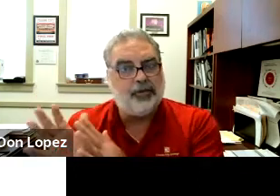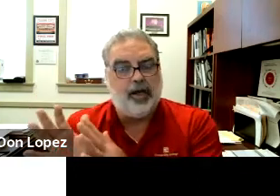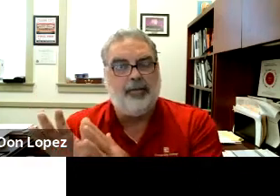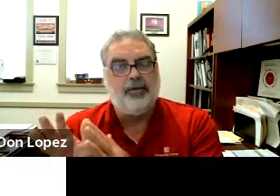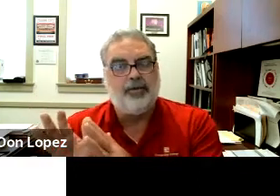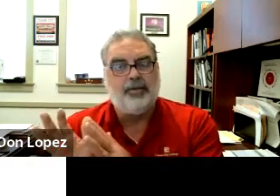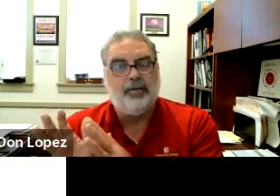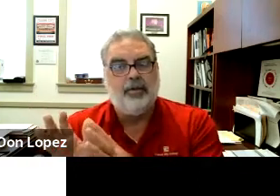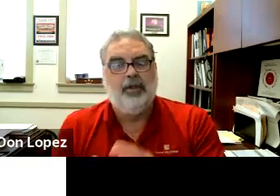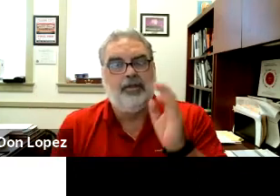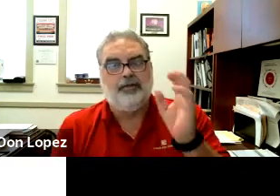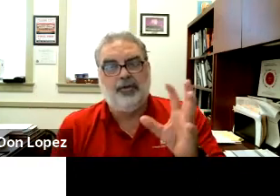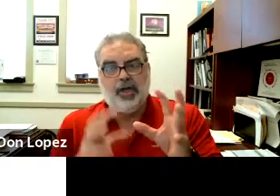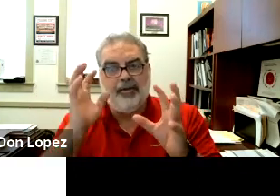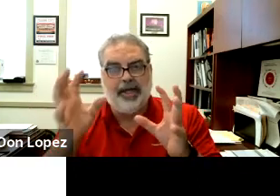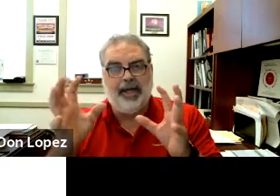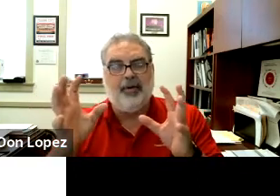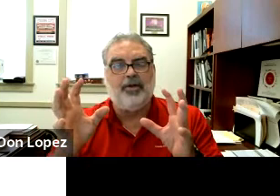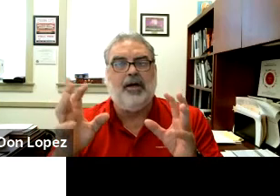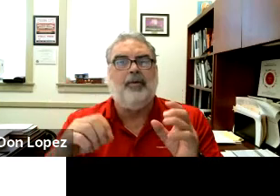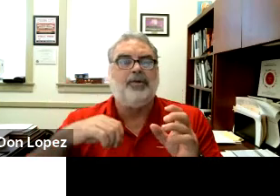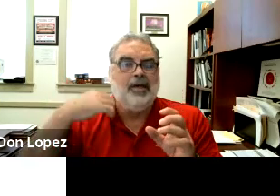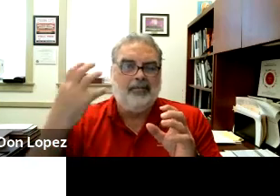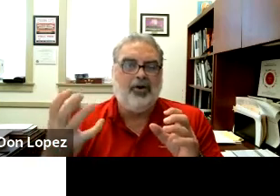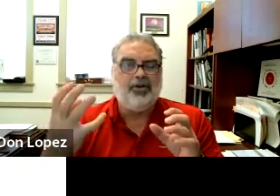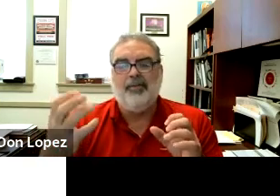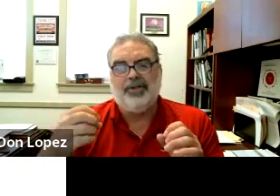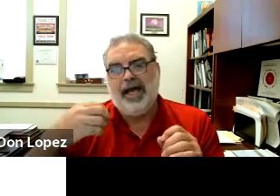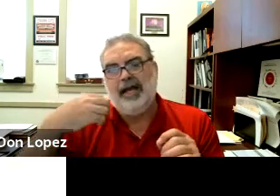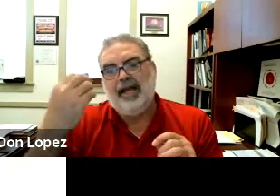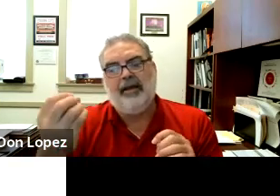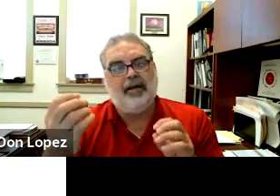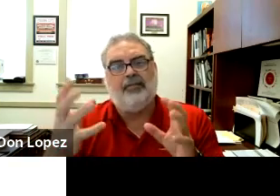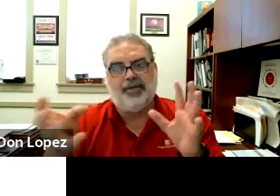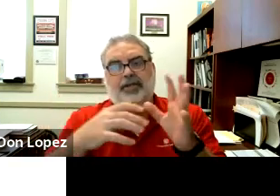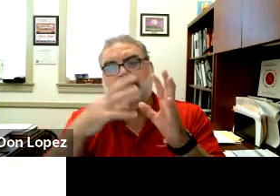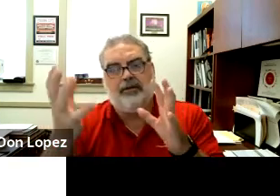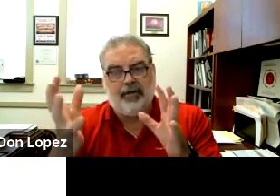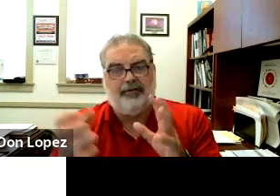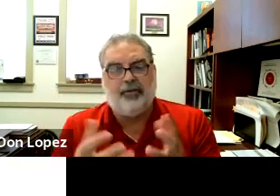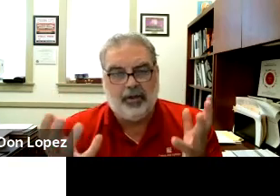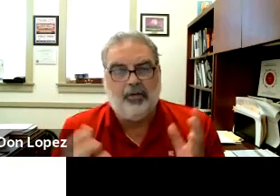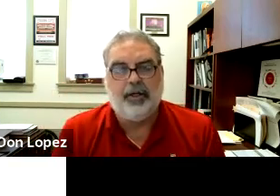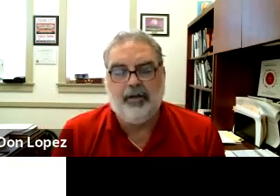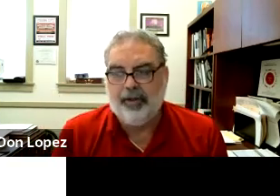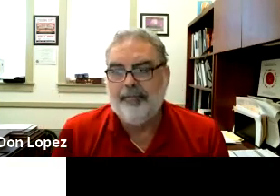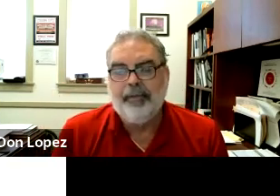just full-timers. This is full-timers and part-timers at a percentage of the full load kind of thing.